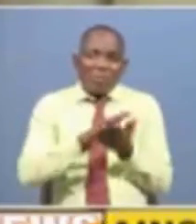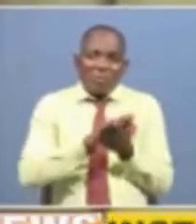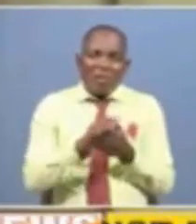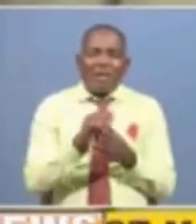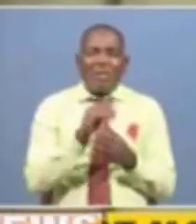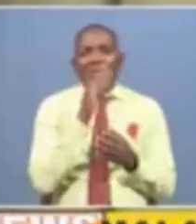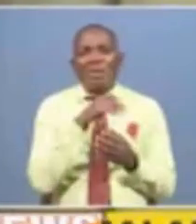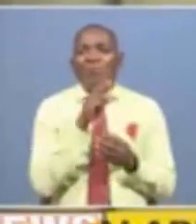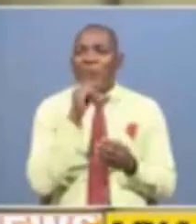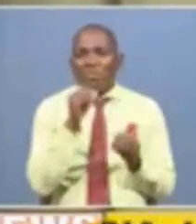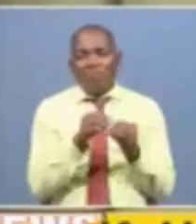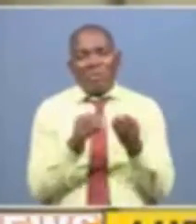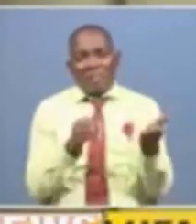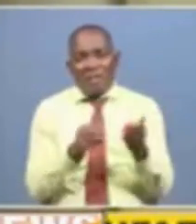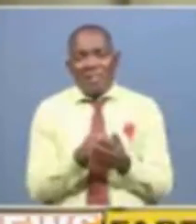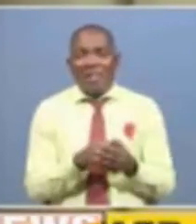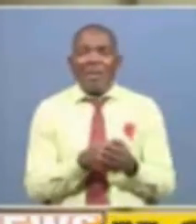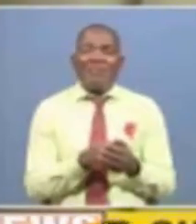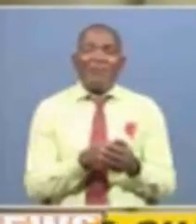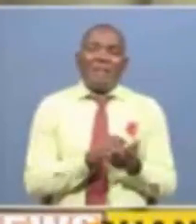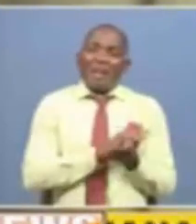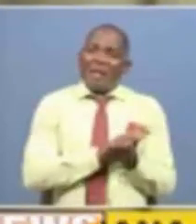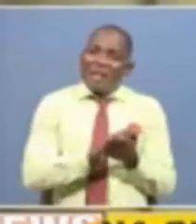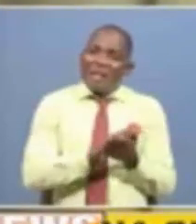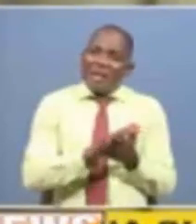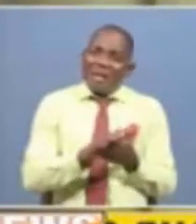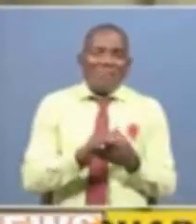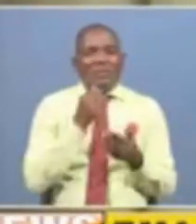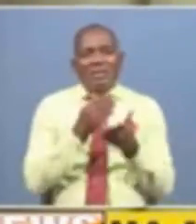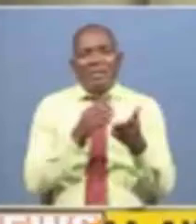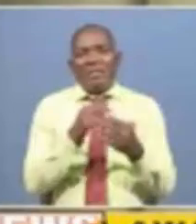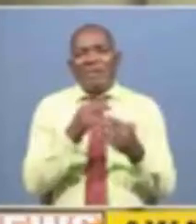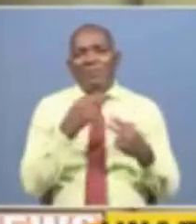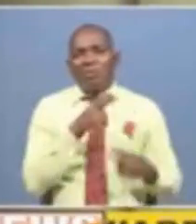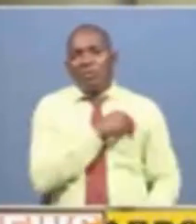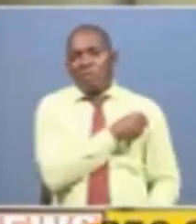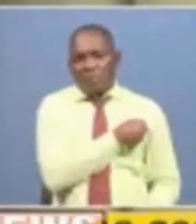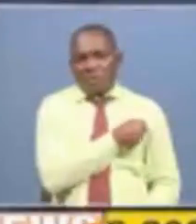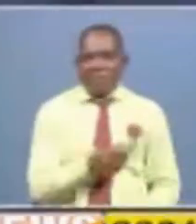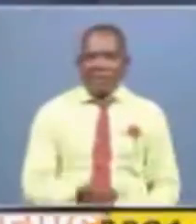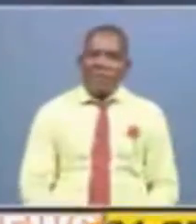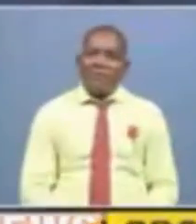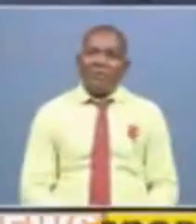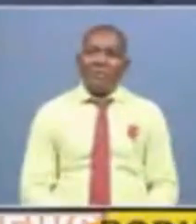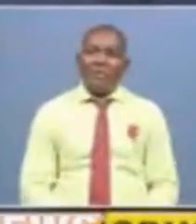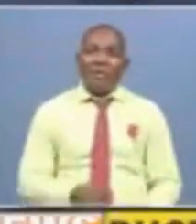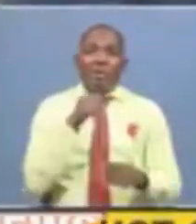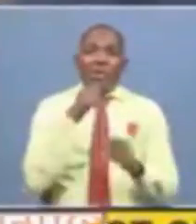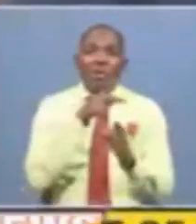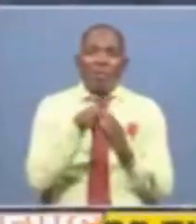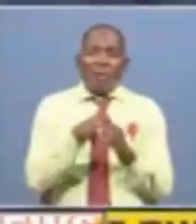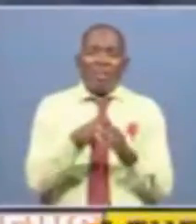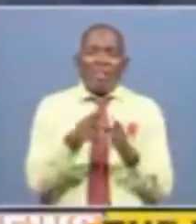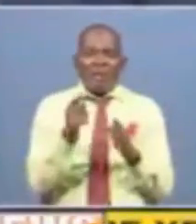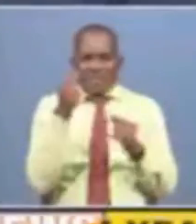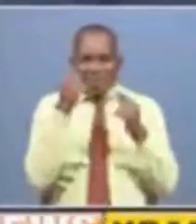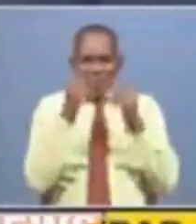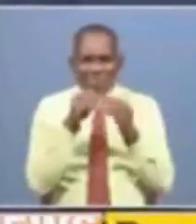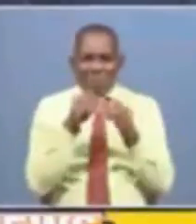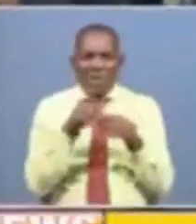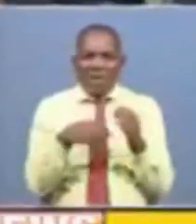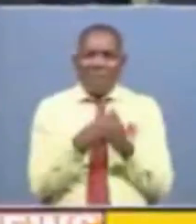hygiene services is critical in preventing healthcare-associated infections. Participants expressed concern about